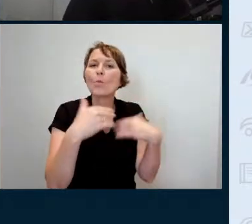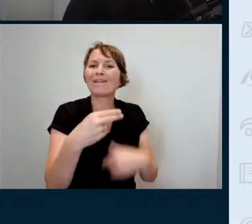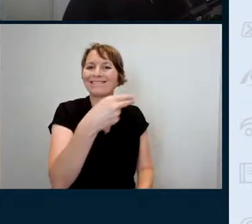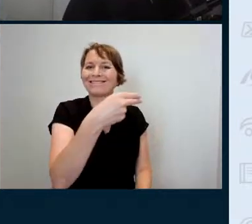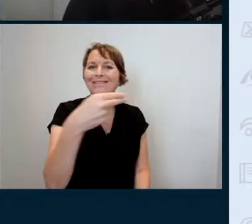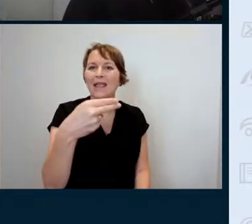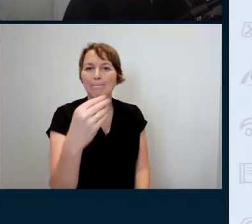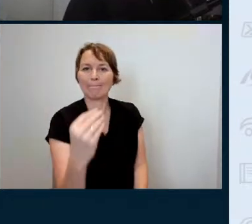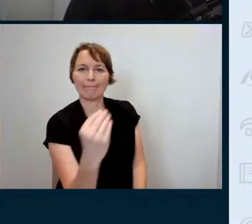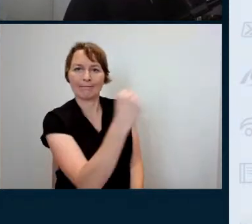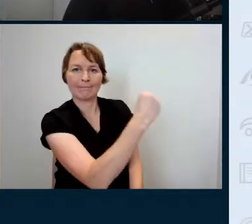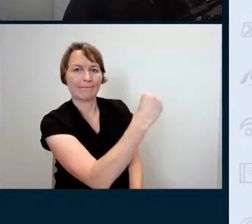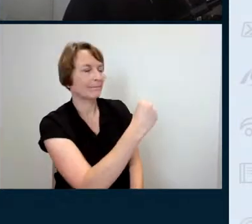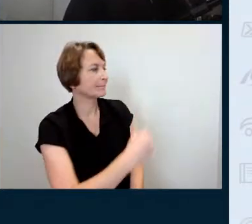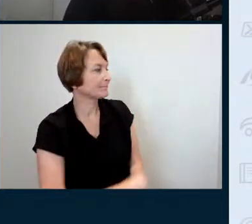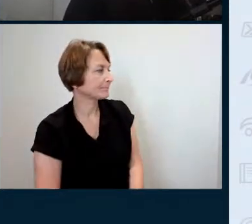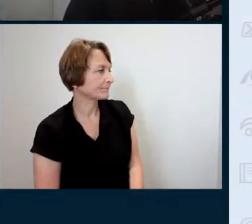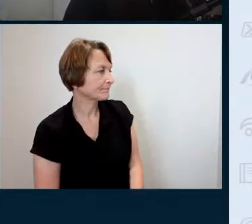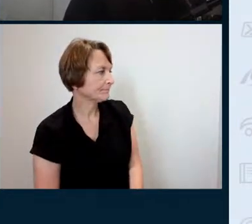let's add that name there.